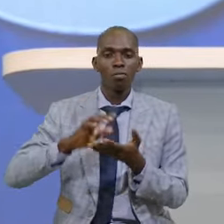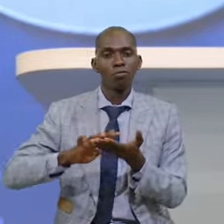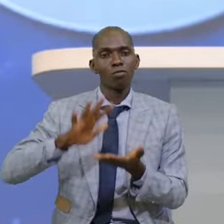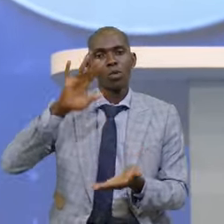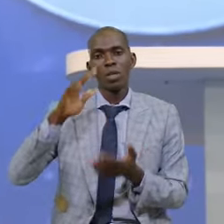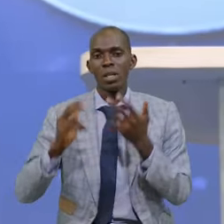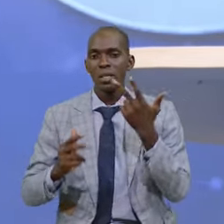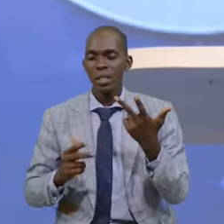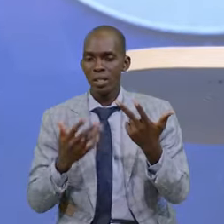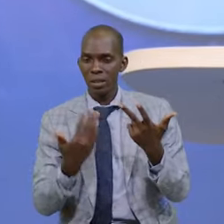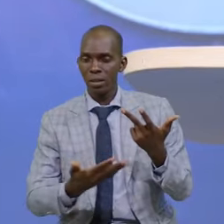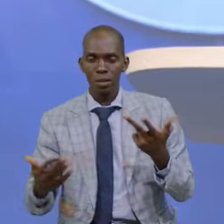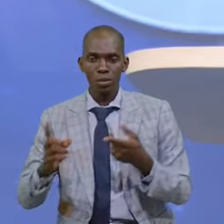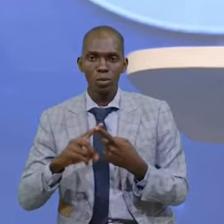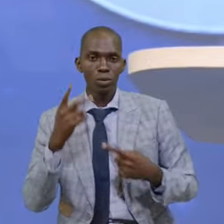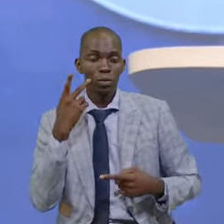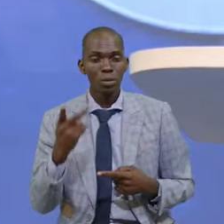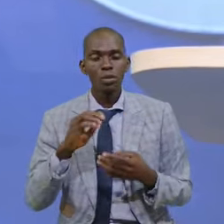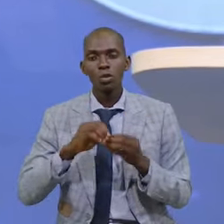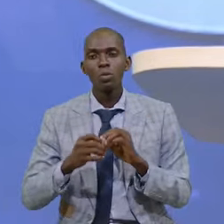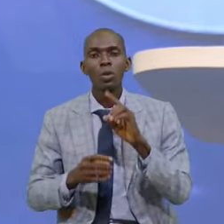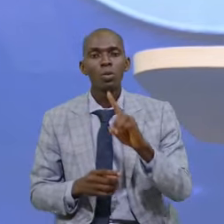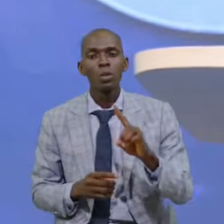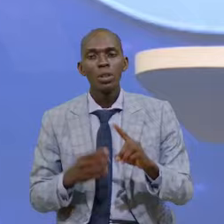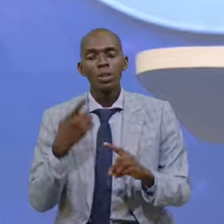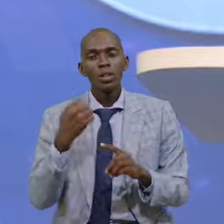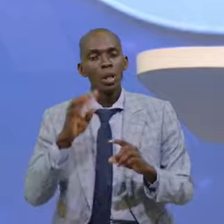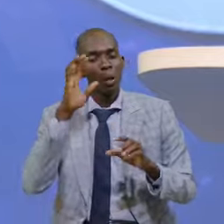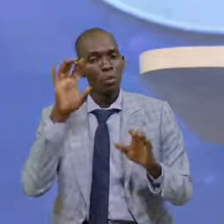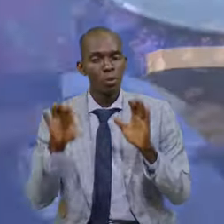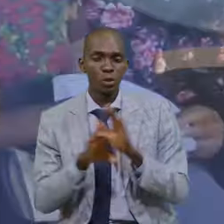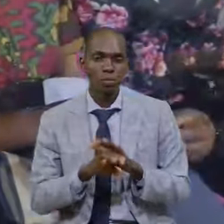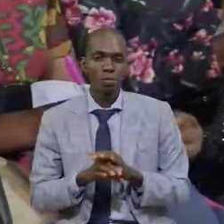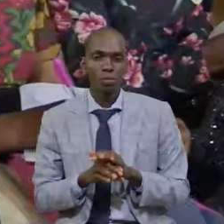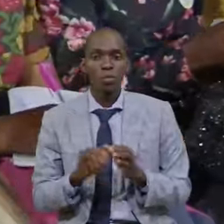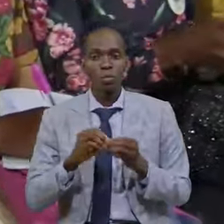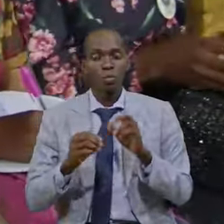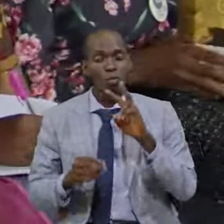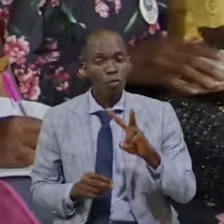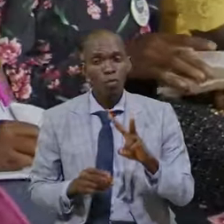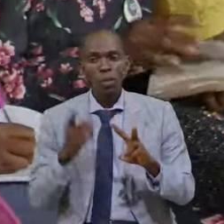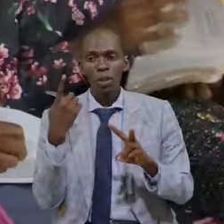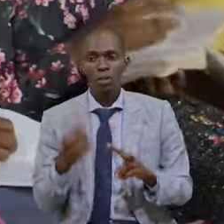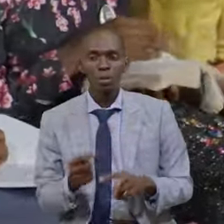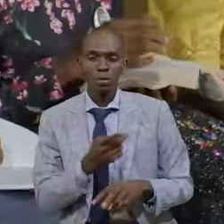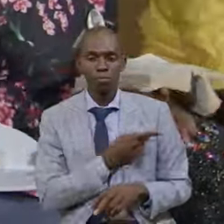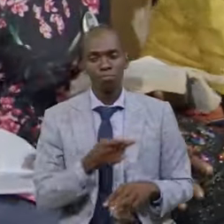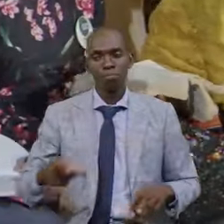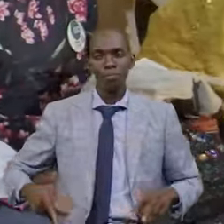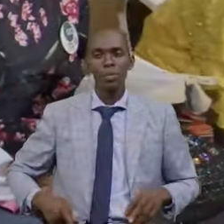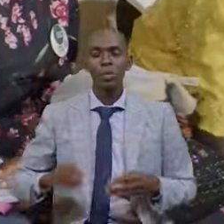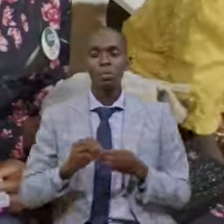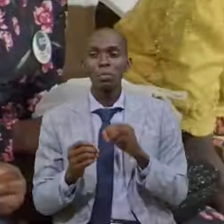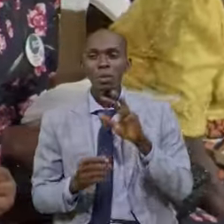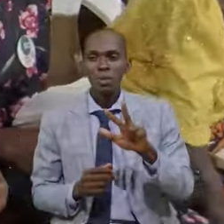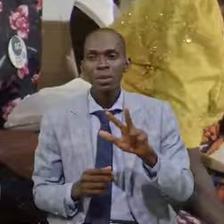we're looking at. Number one is the picture. Number two, the prince. Number three,